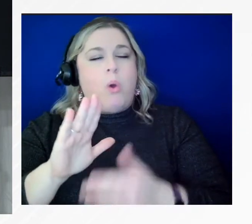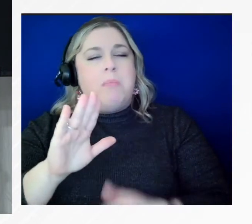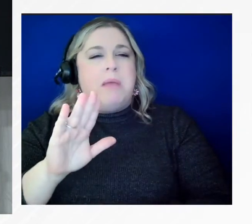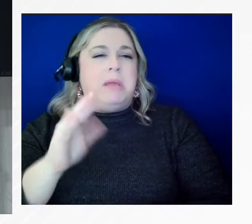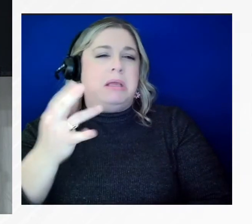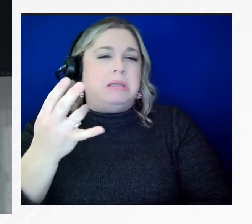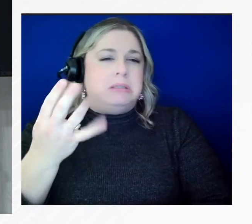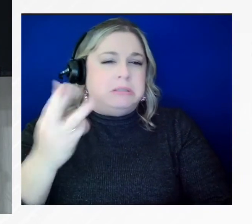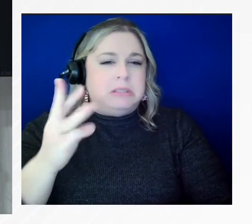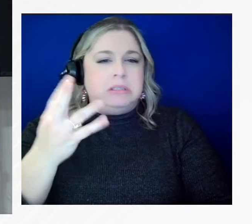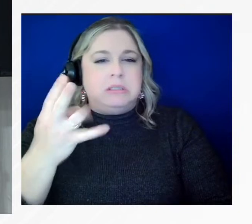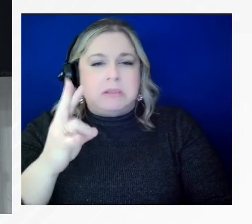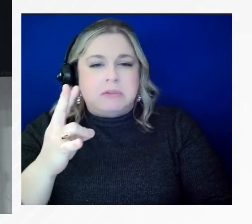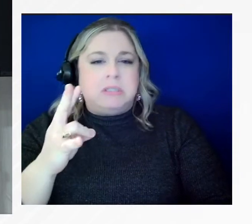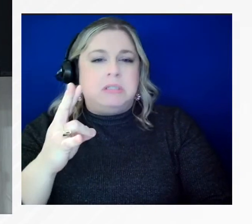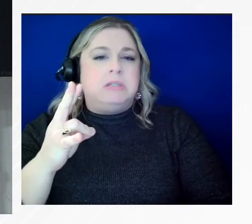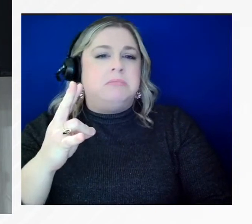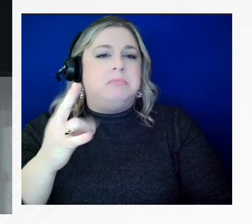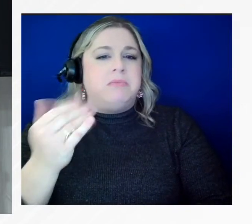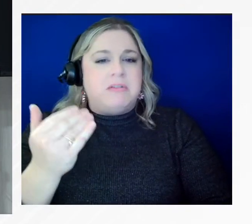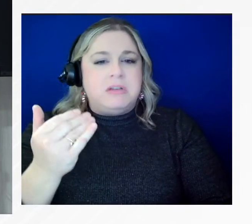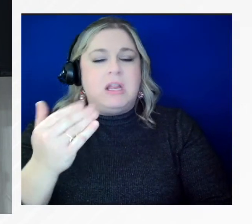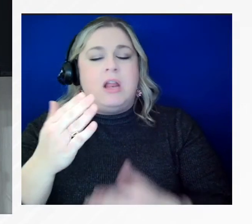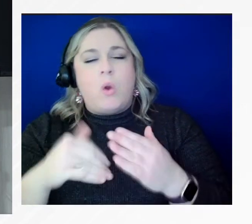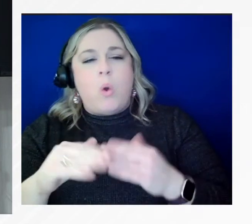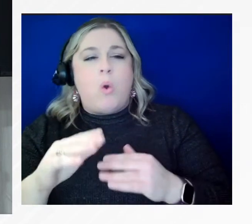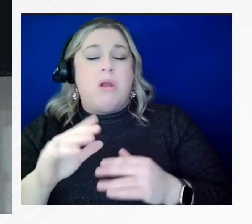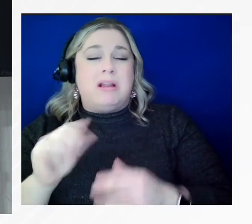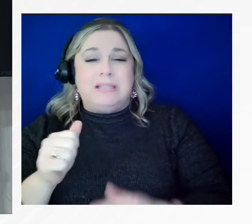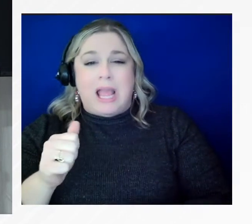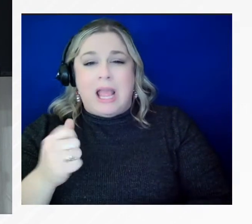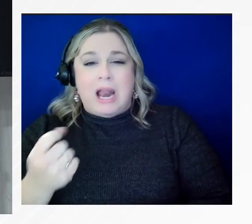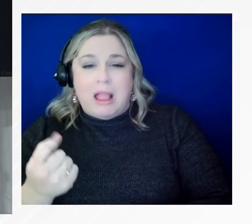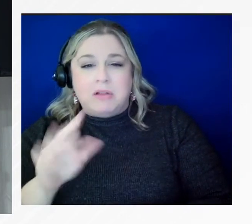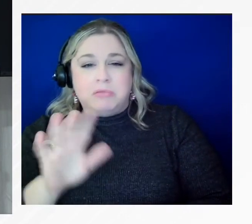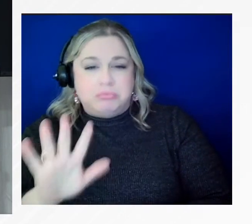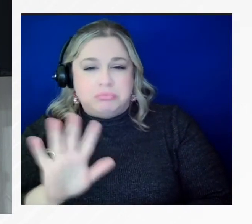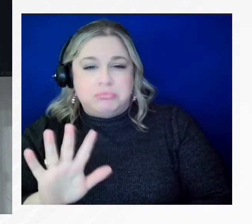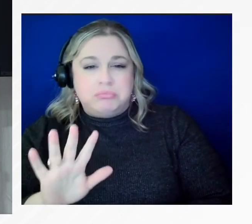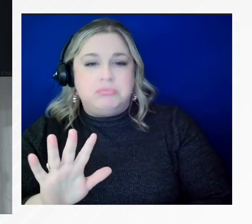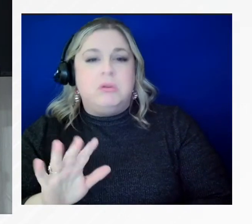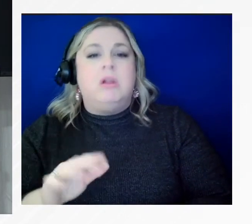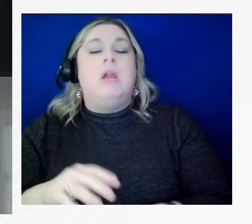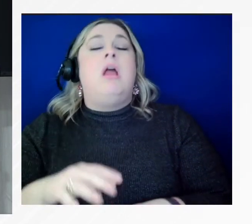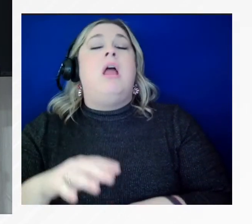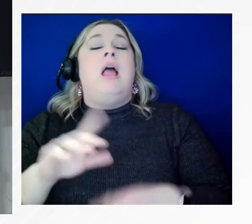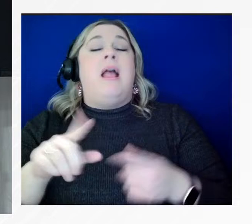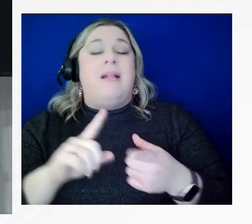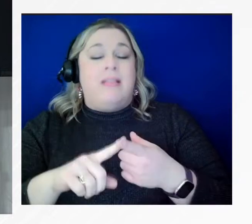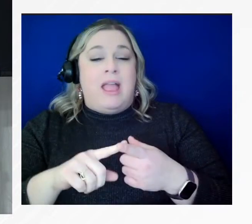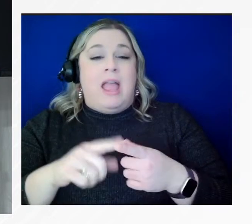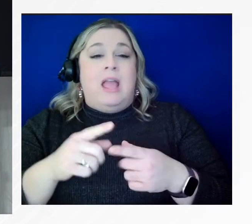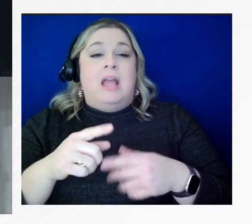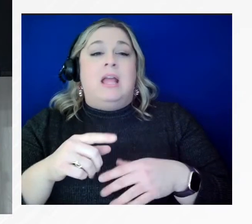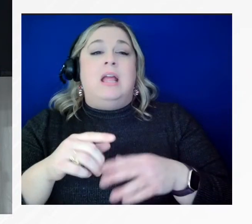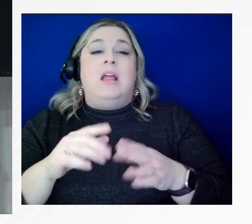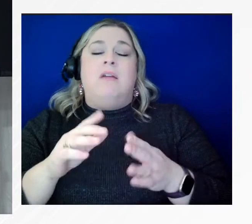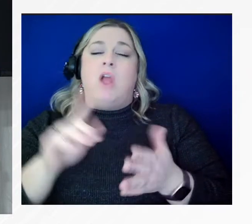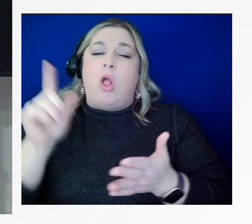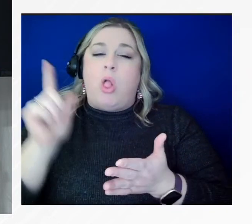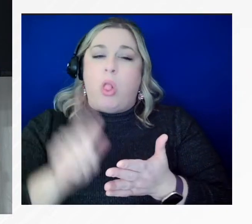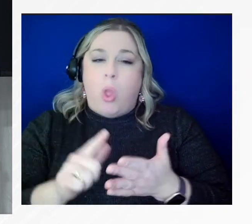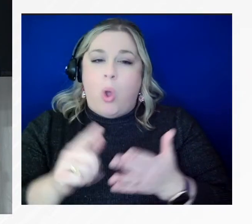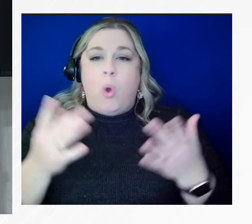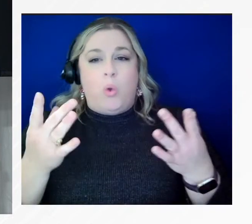expected late Tuesday night into Wednesday. But again, we're looking for that moderate Santa Ana in the next Tuesday to Thursday time frame with those very low relative humidities.